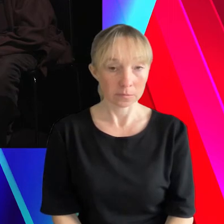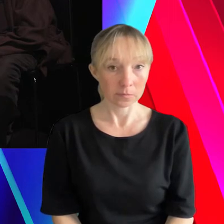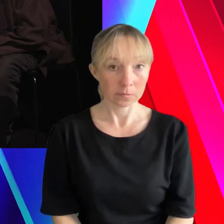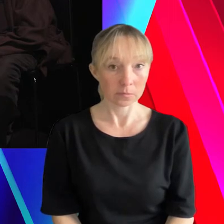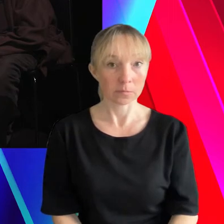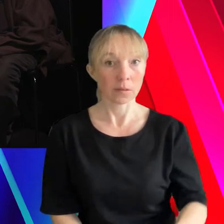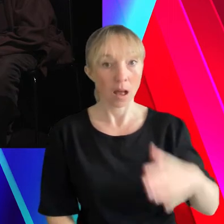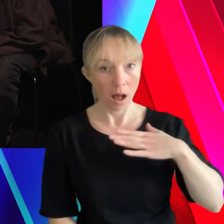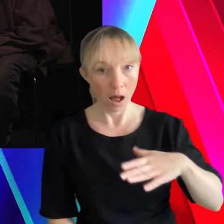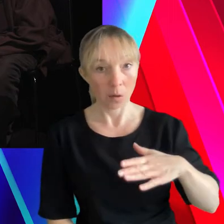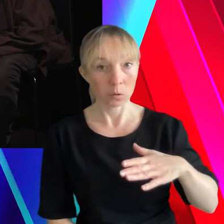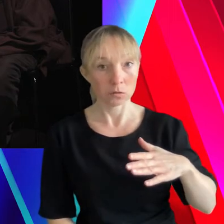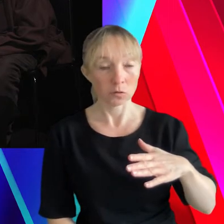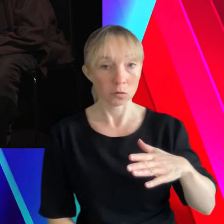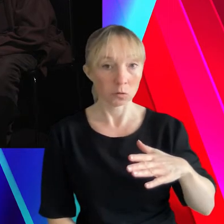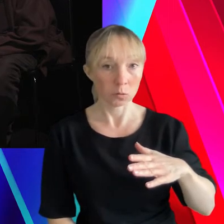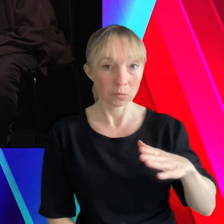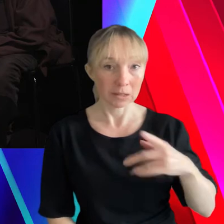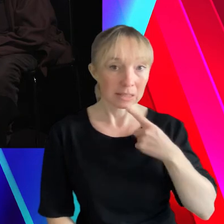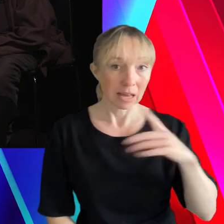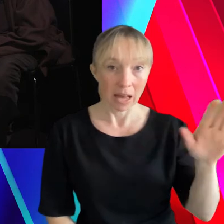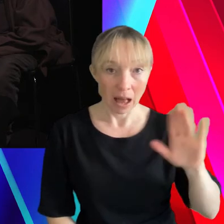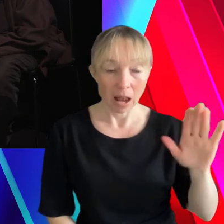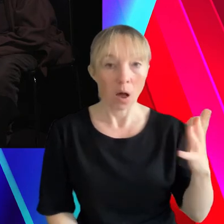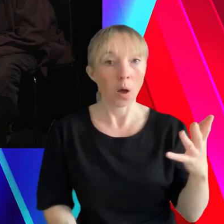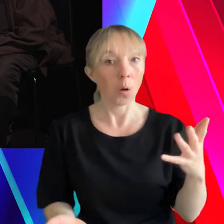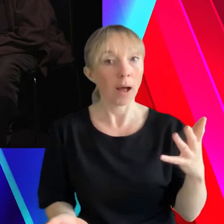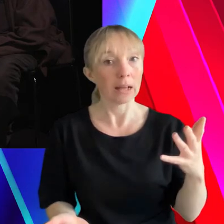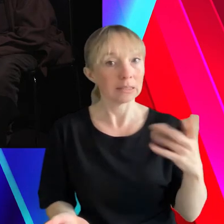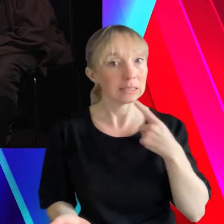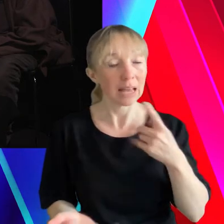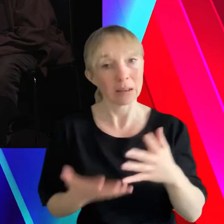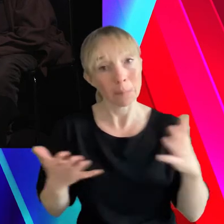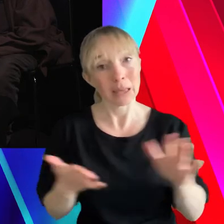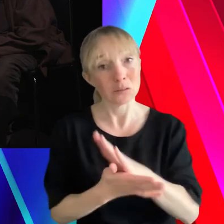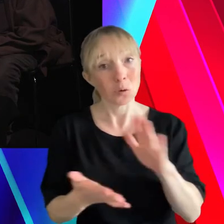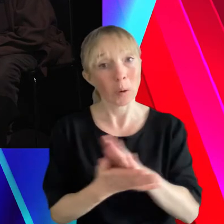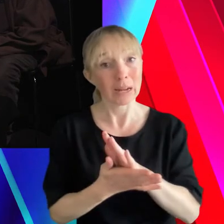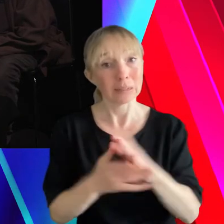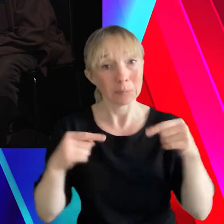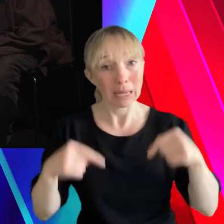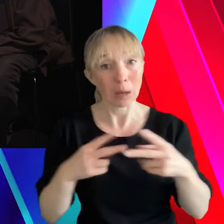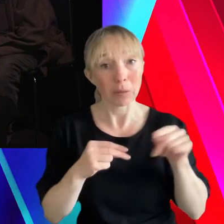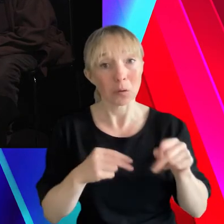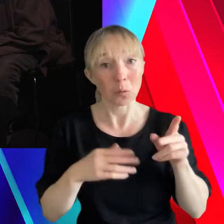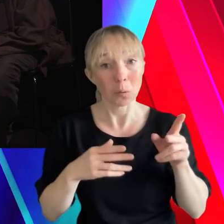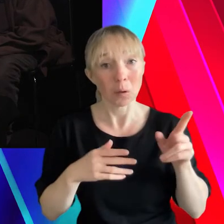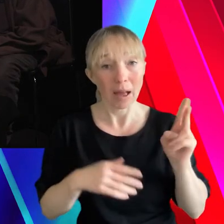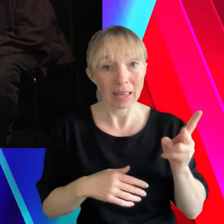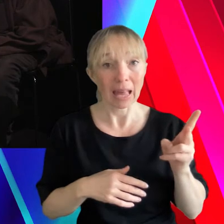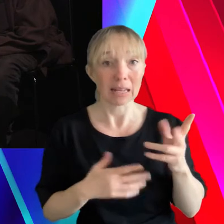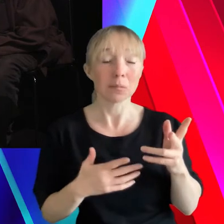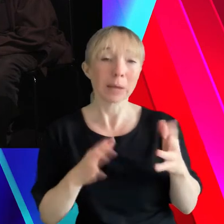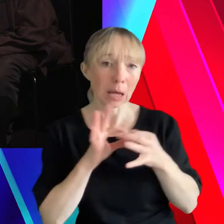I want to salute you all and also to say what a great joy it is to gather with you again. We've been in touch, but just seeing you again